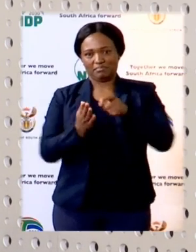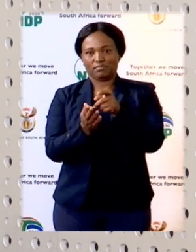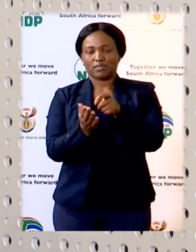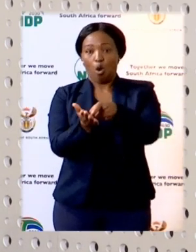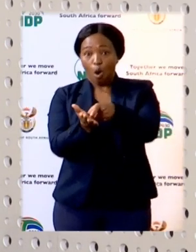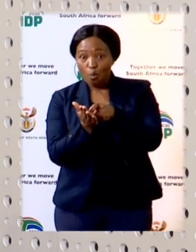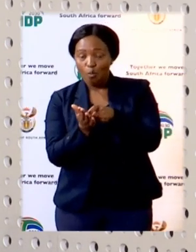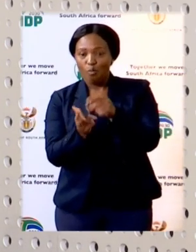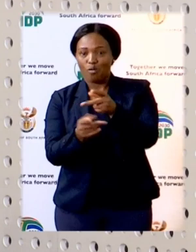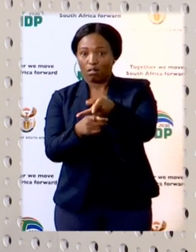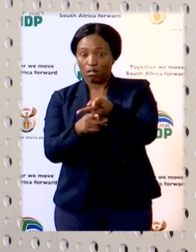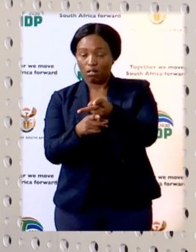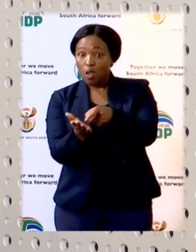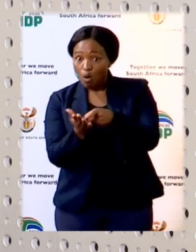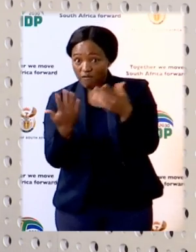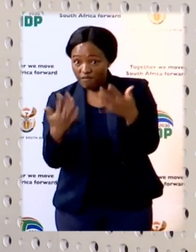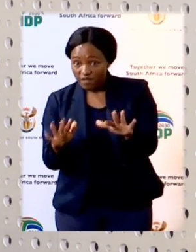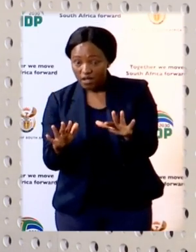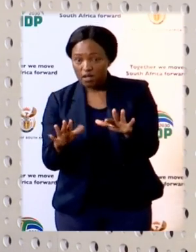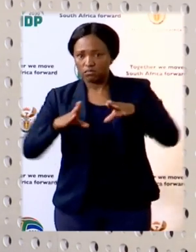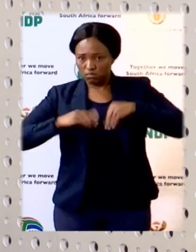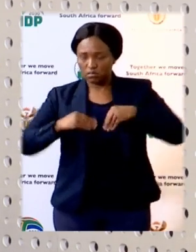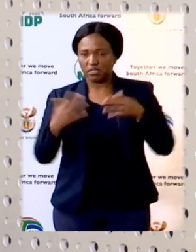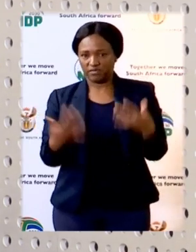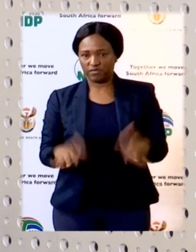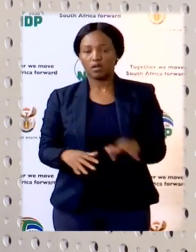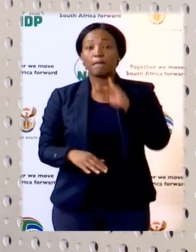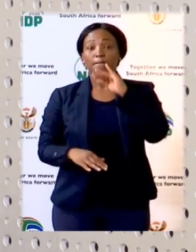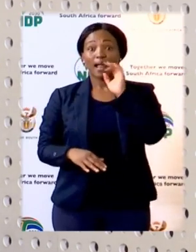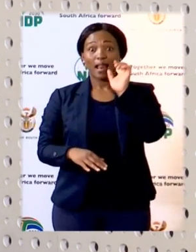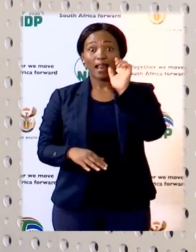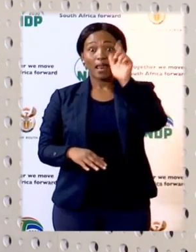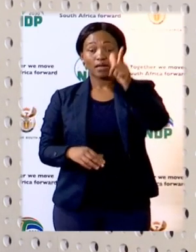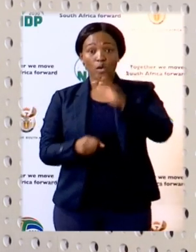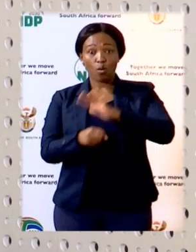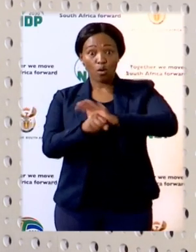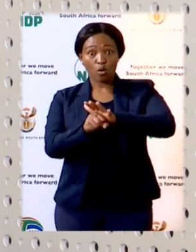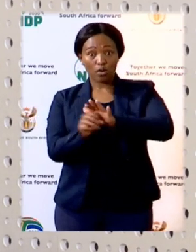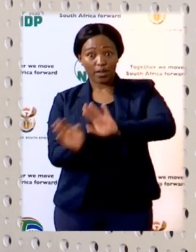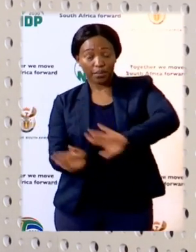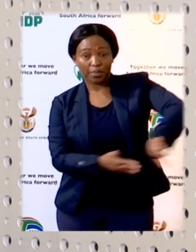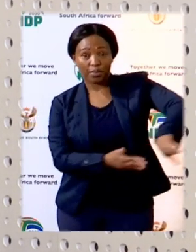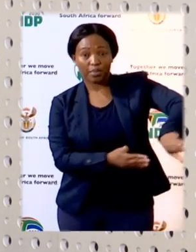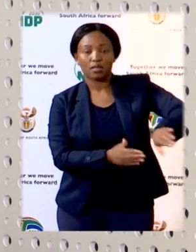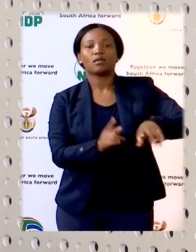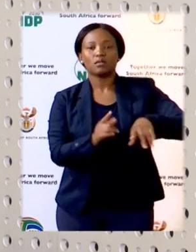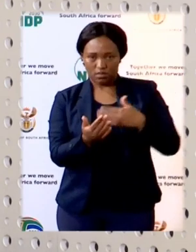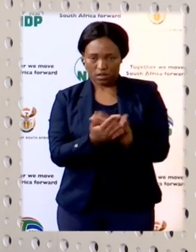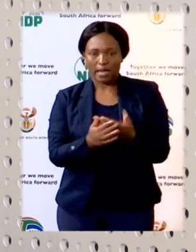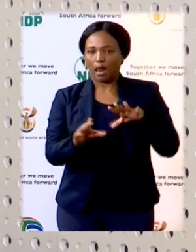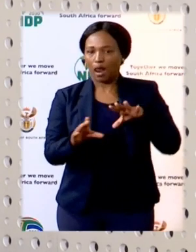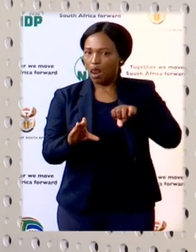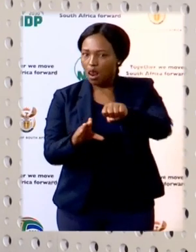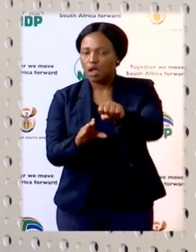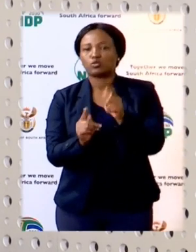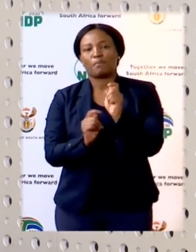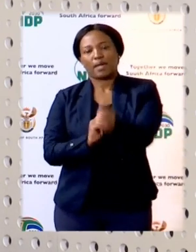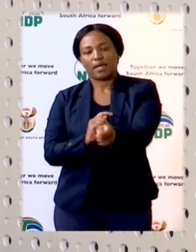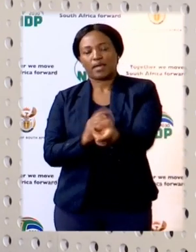that. They acknowledge their debt, that later on, once they are up and running, they've been able to